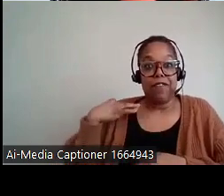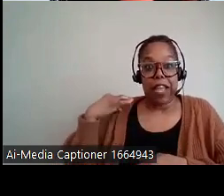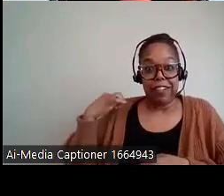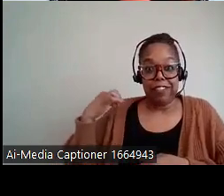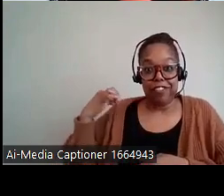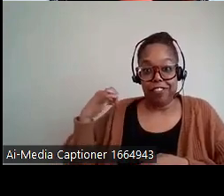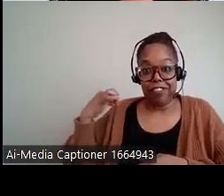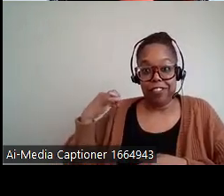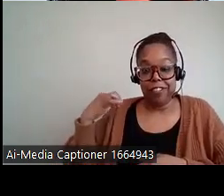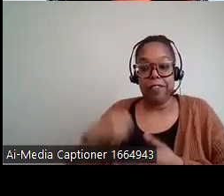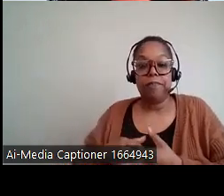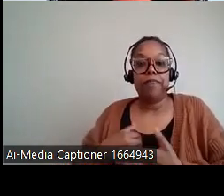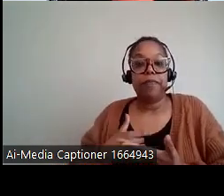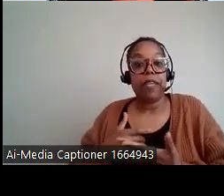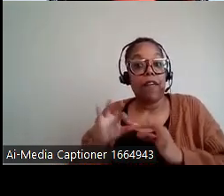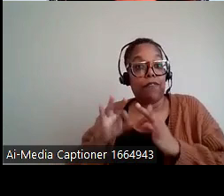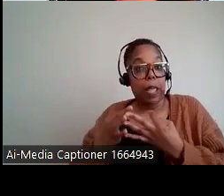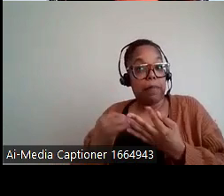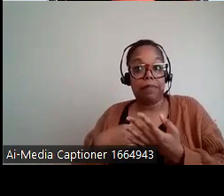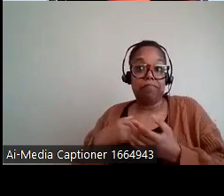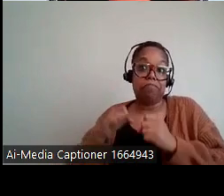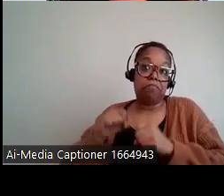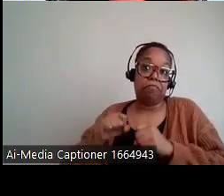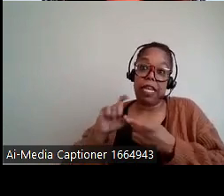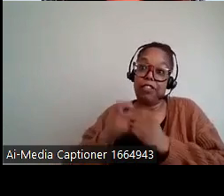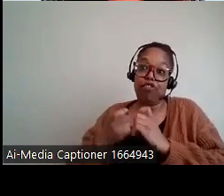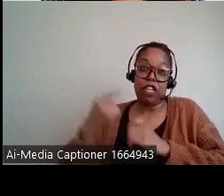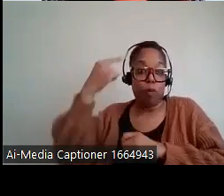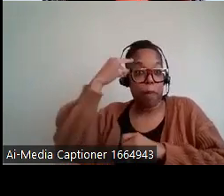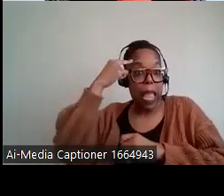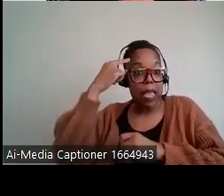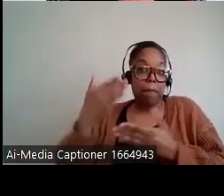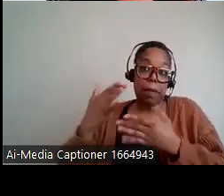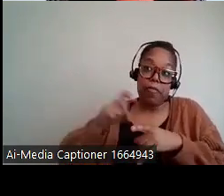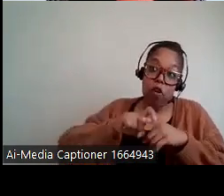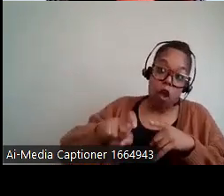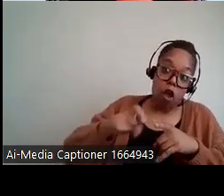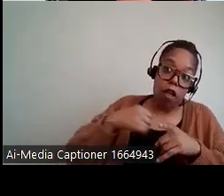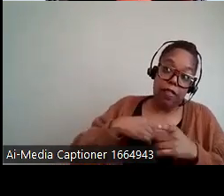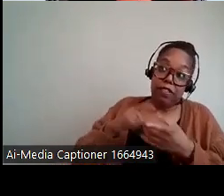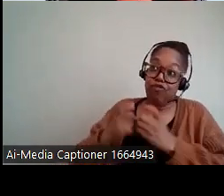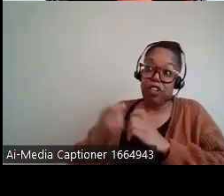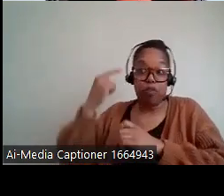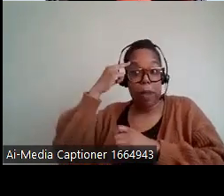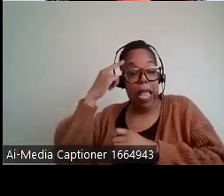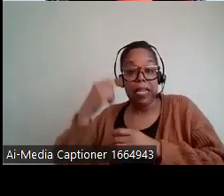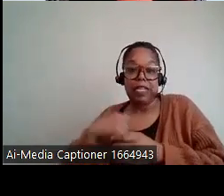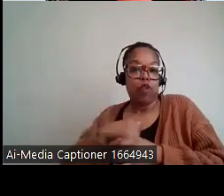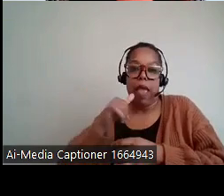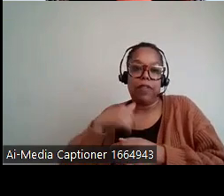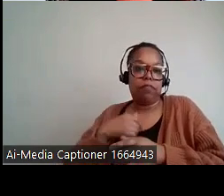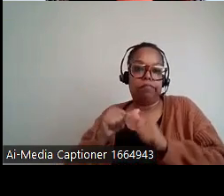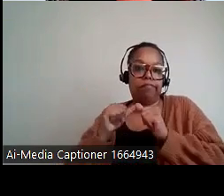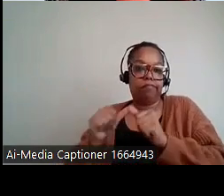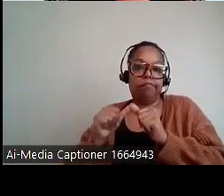call and they can change their mind. So there's nothing to say that they have to stay with us for the whole 8 weeks. That's not